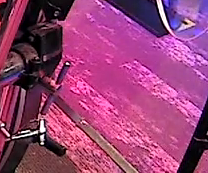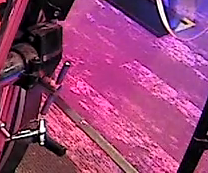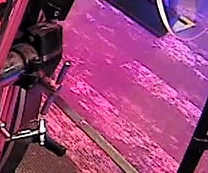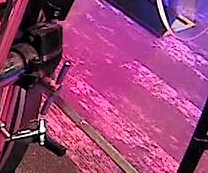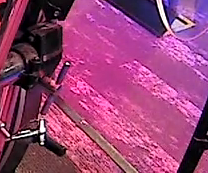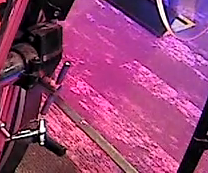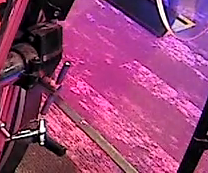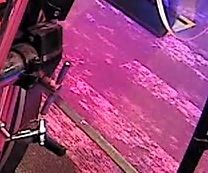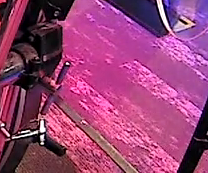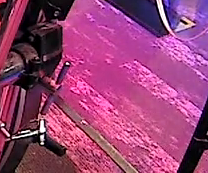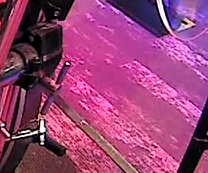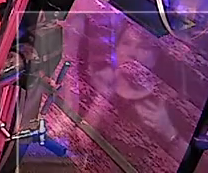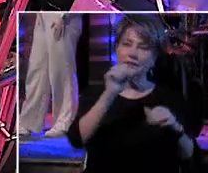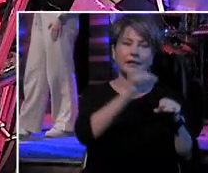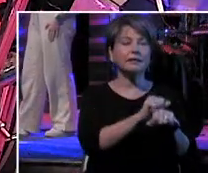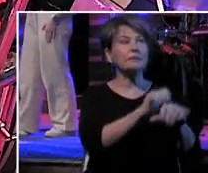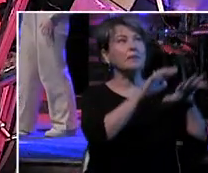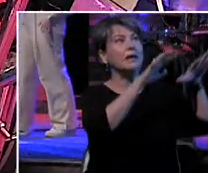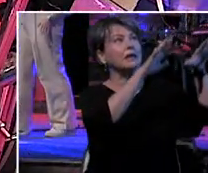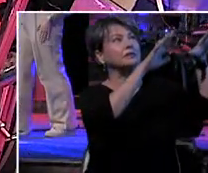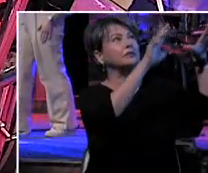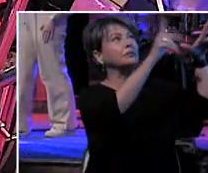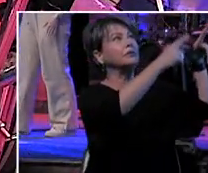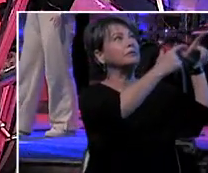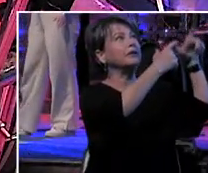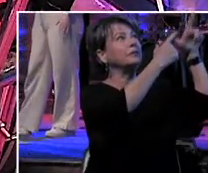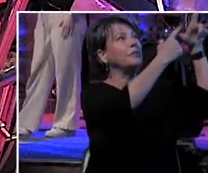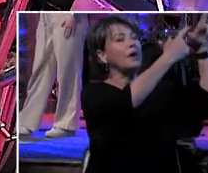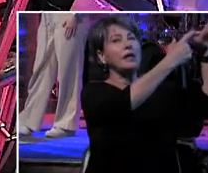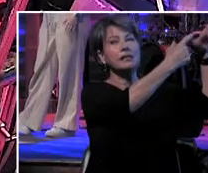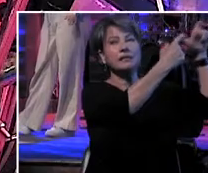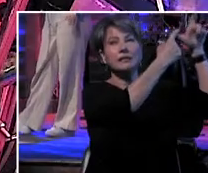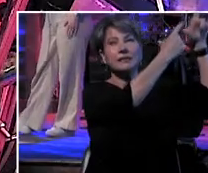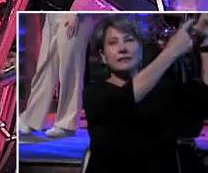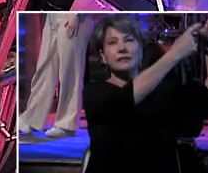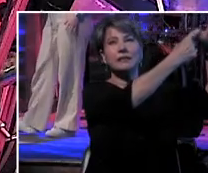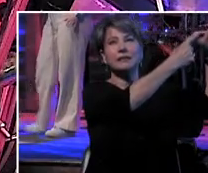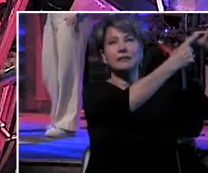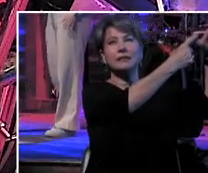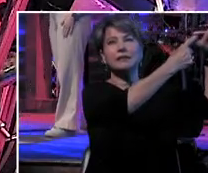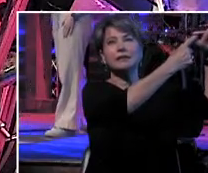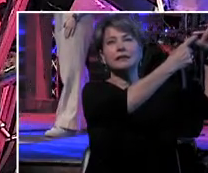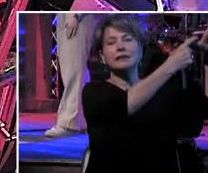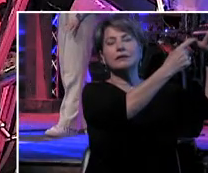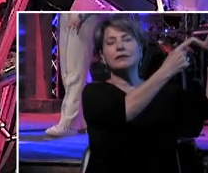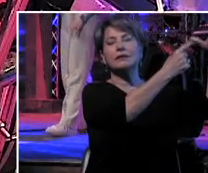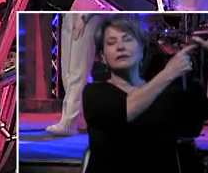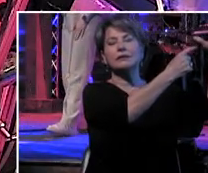The mountain where I run, the fountain.